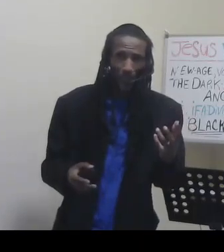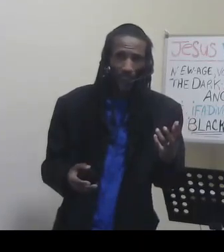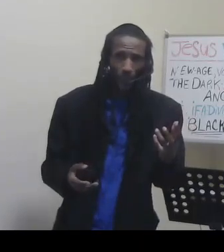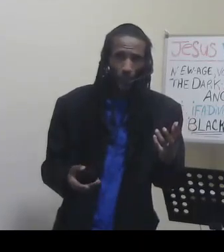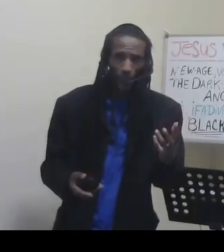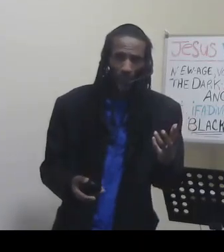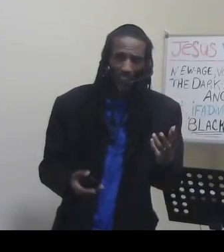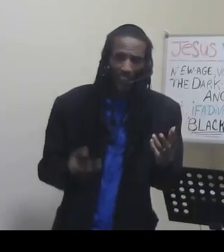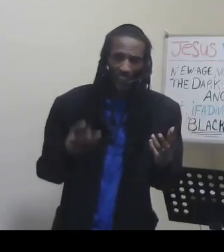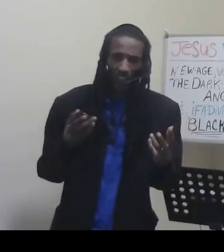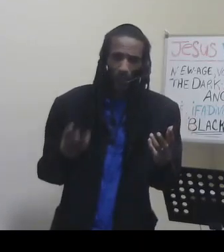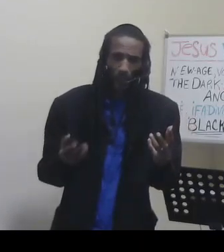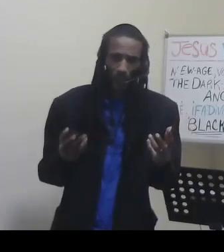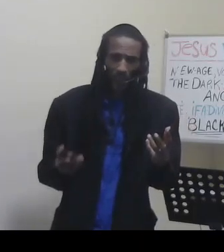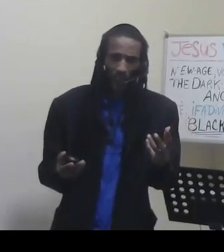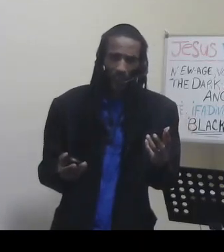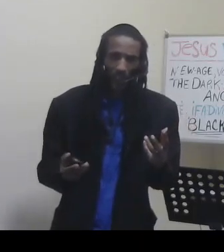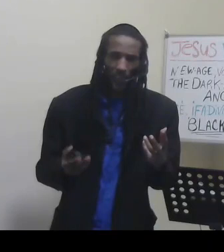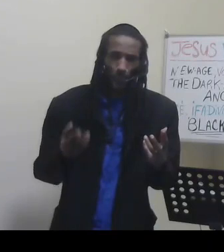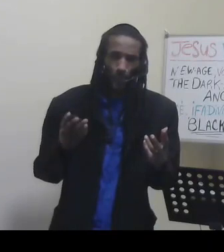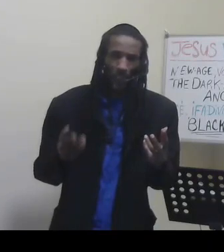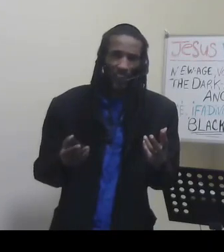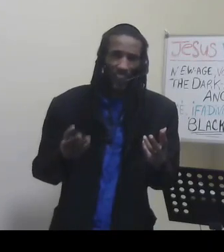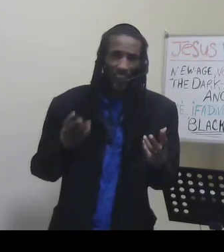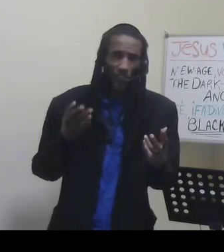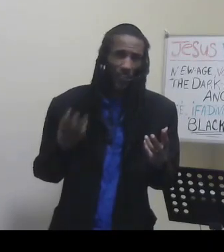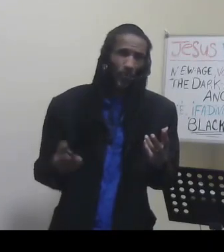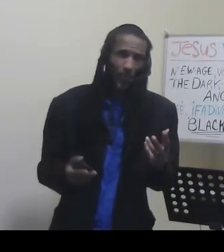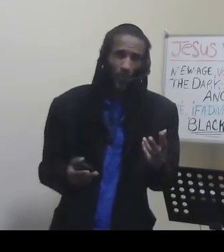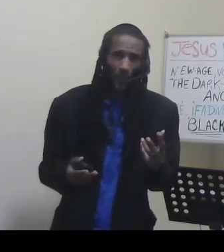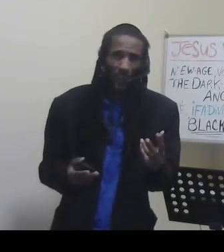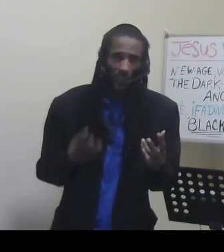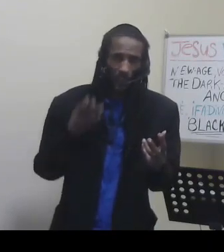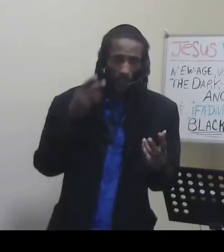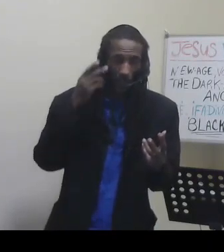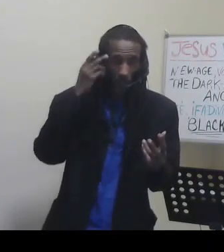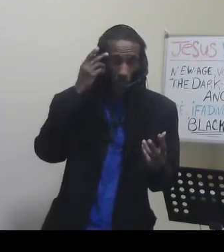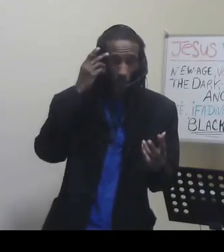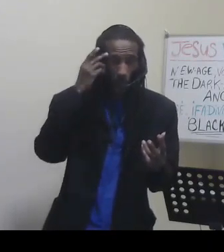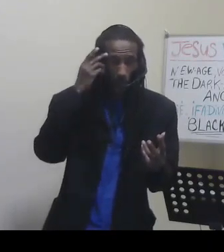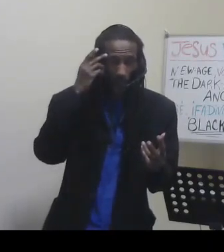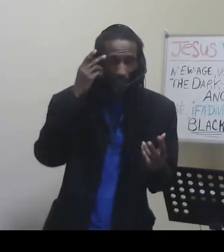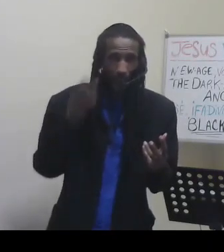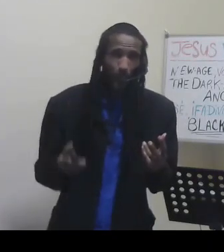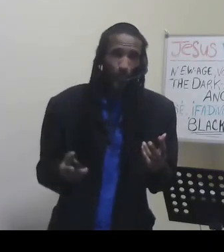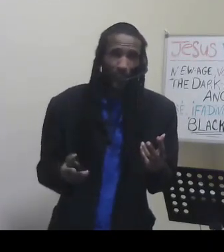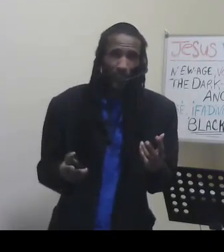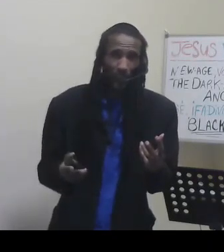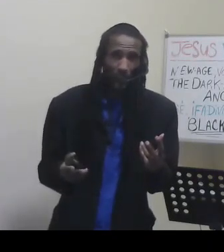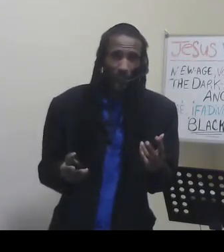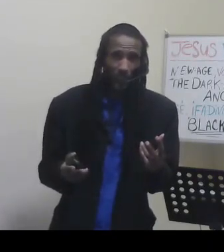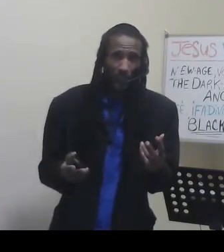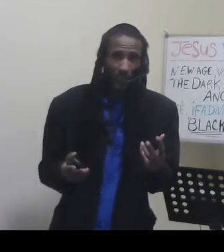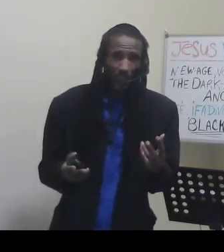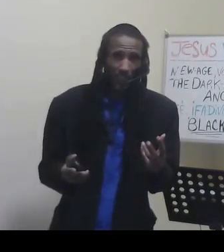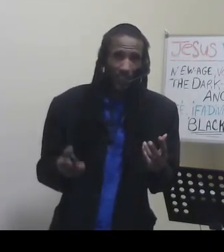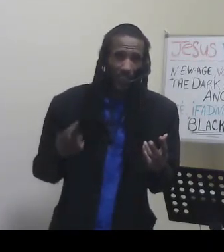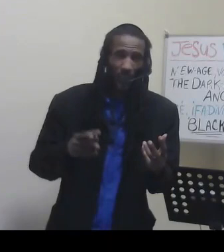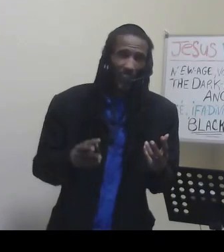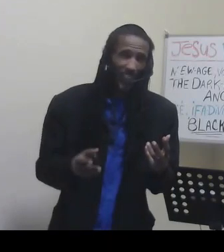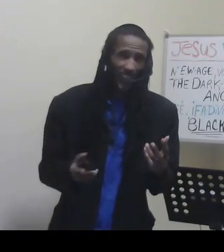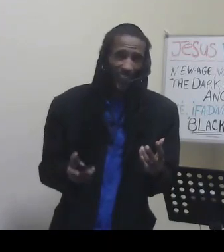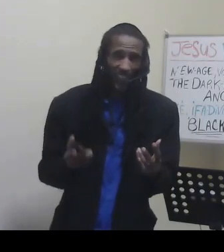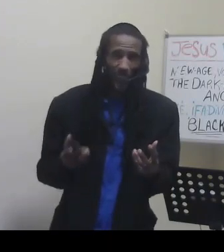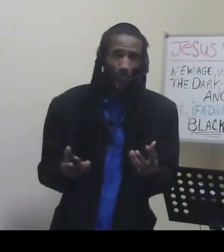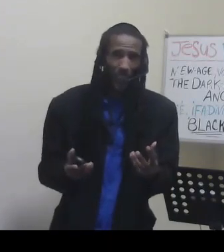with you in bodily form, and this cup represents the blood that I shed for you, that you hold on to that memory, the